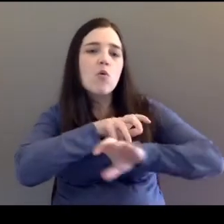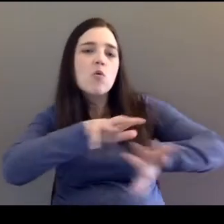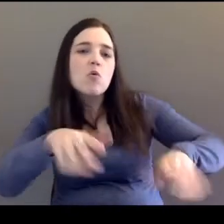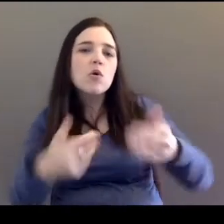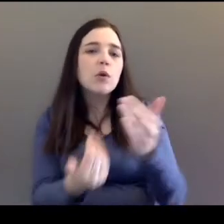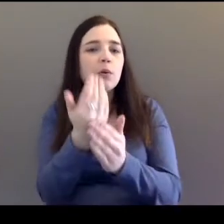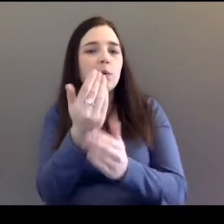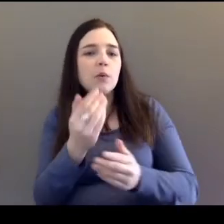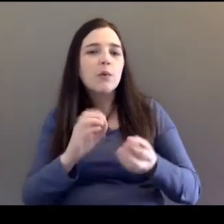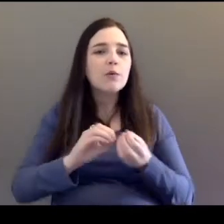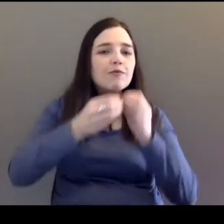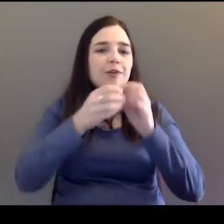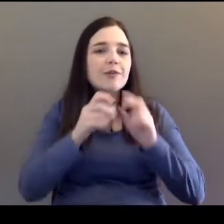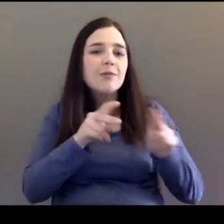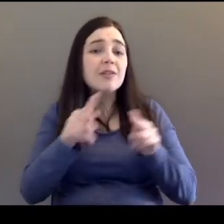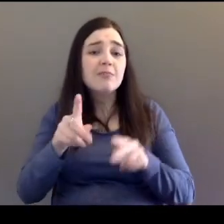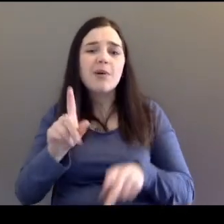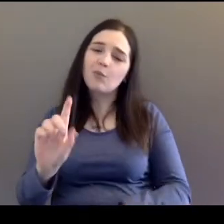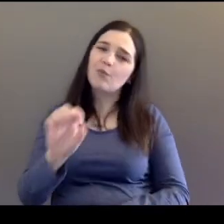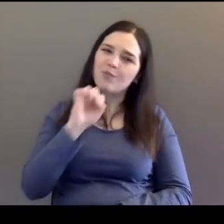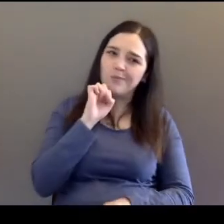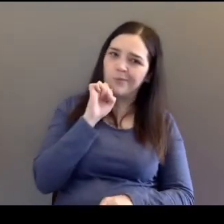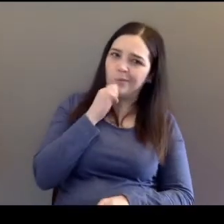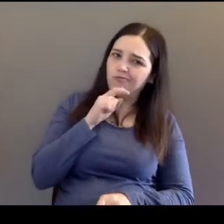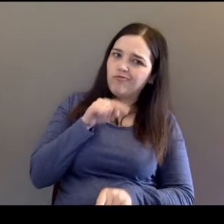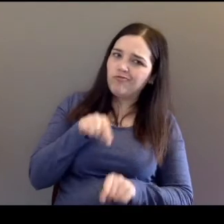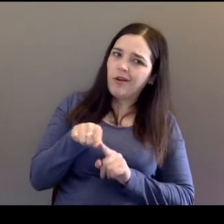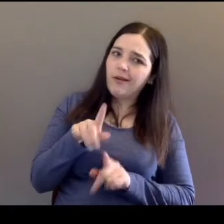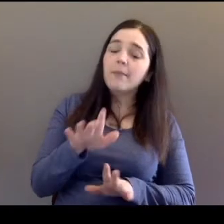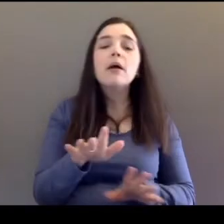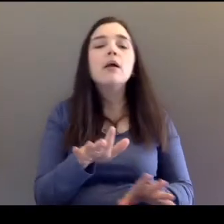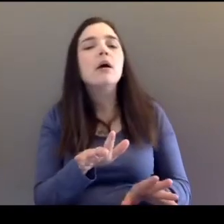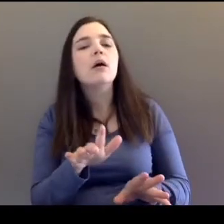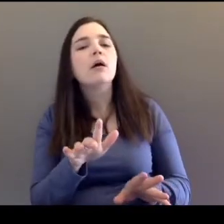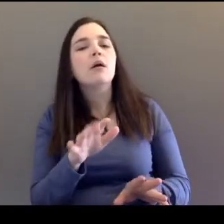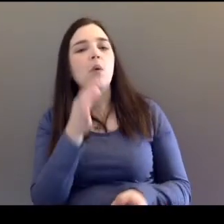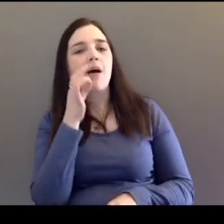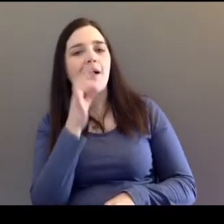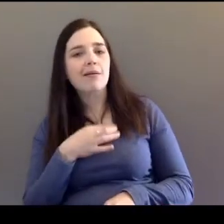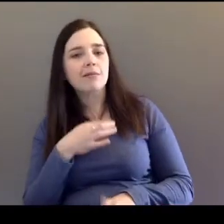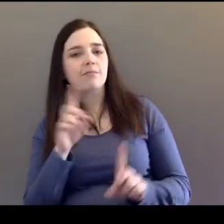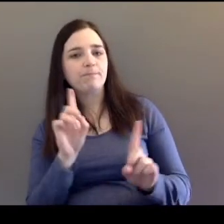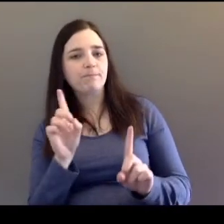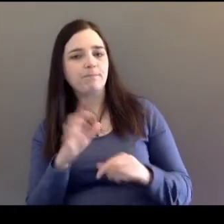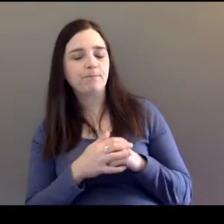creative ways through it, although we'll try to do that. You'll be asked simply this,